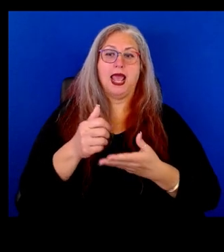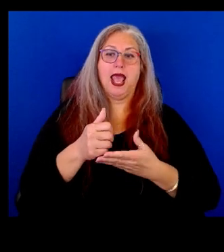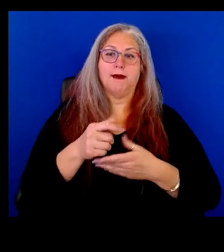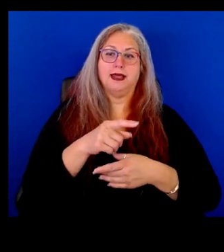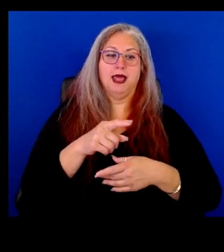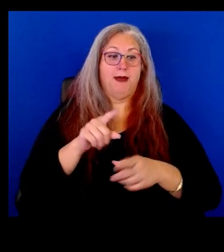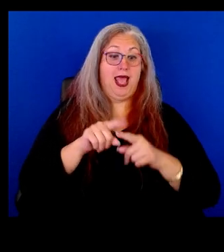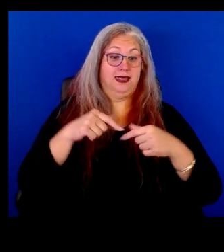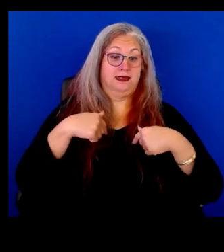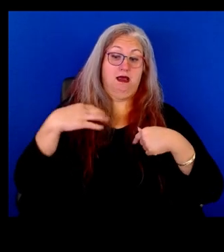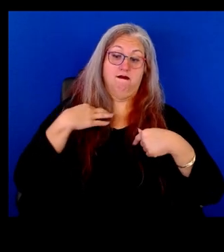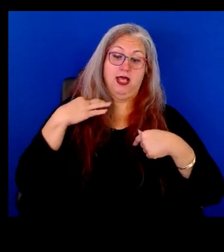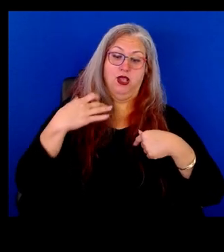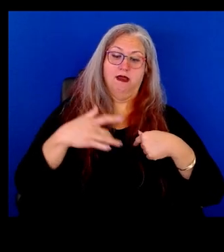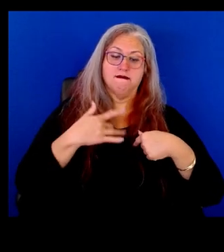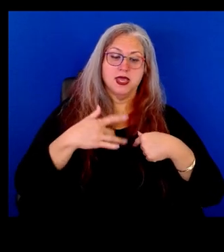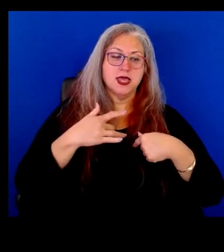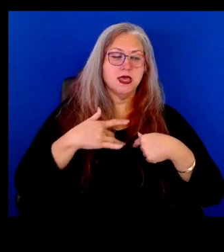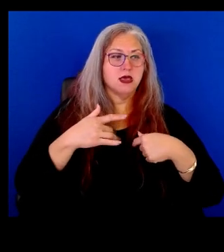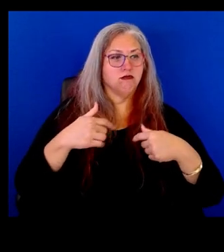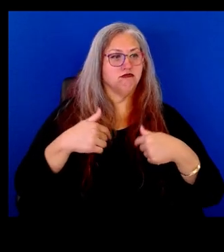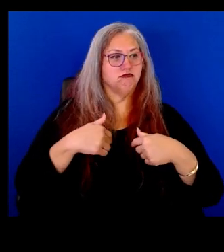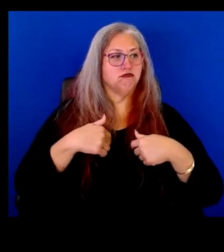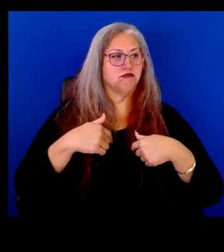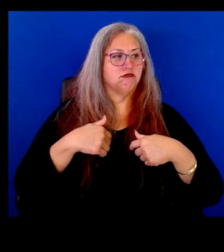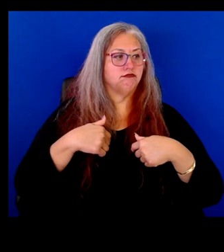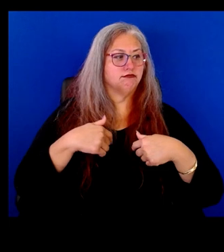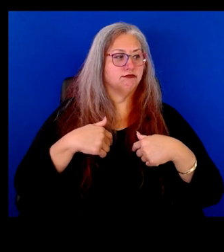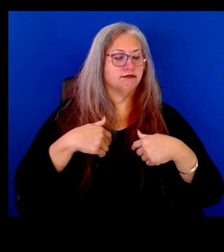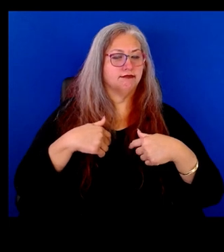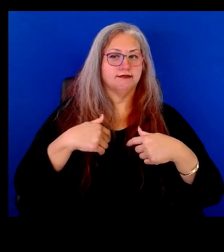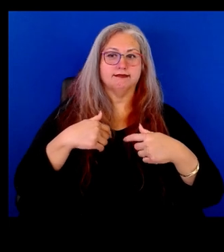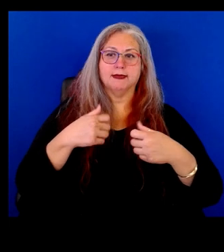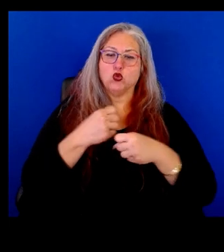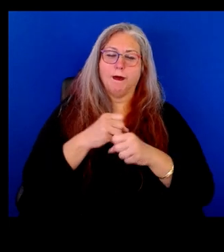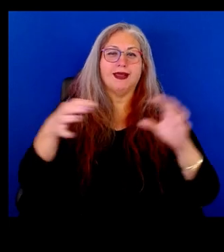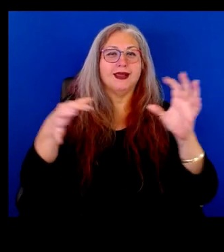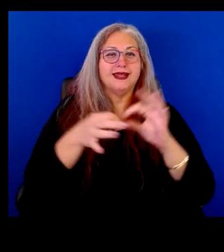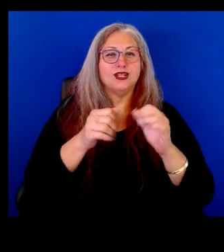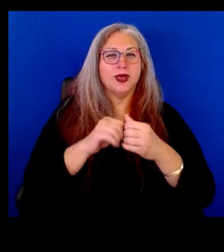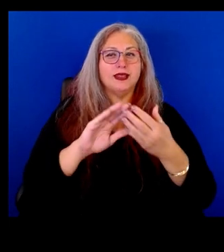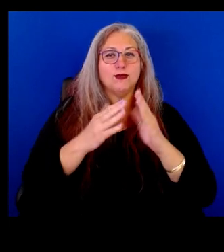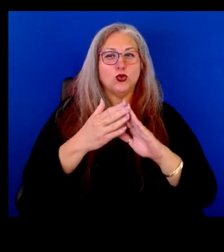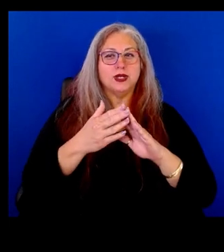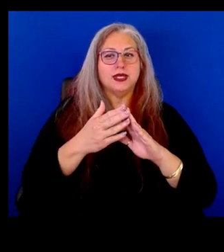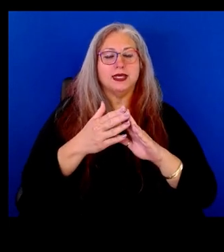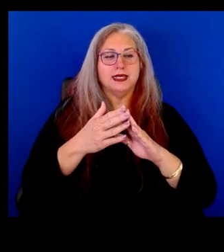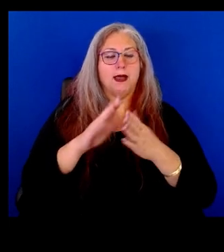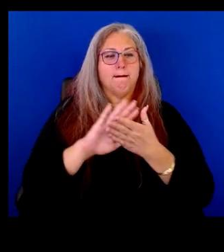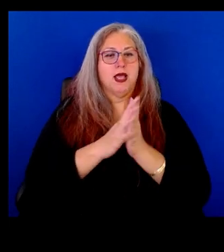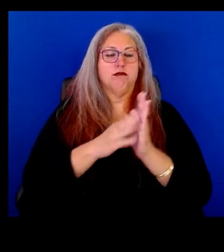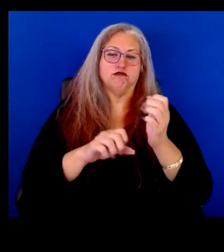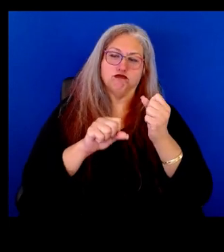know, as volunteers, helped them feel that they are the connection to the community made it even